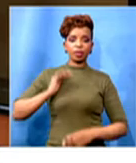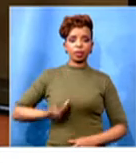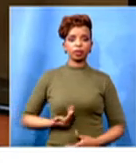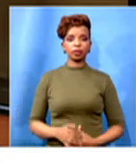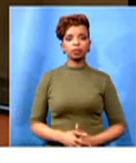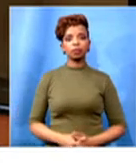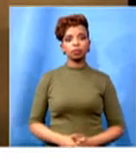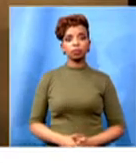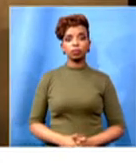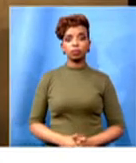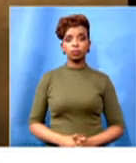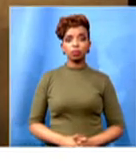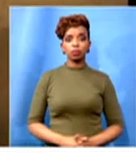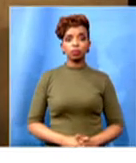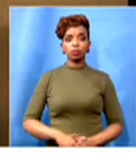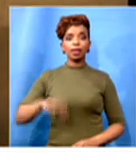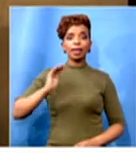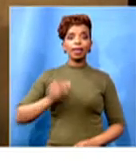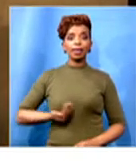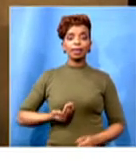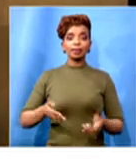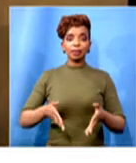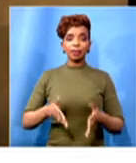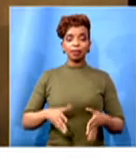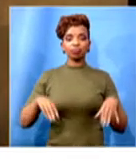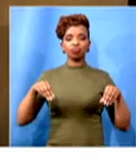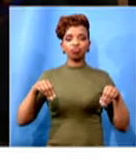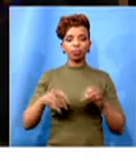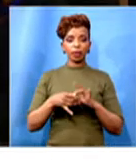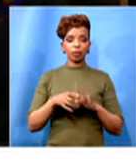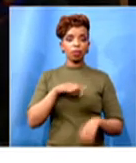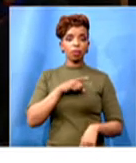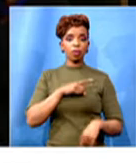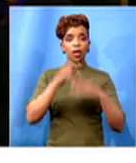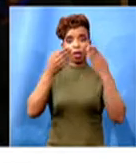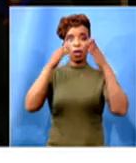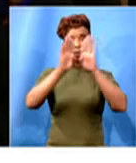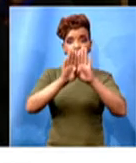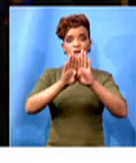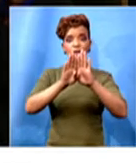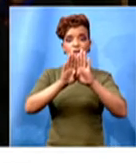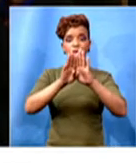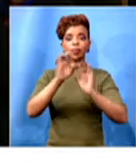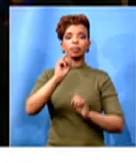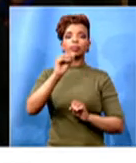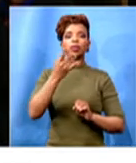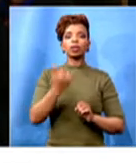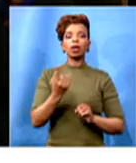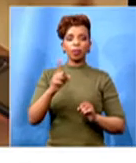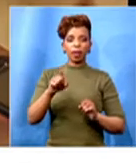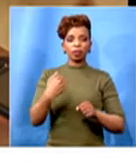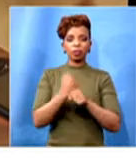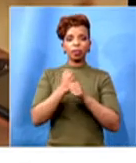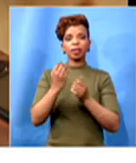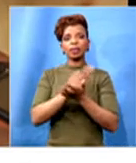Most of the ladies here, they were sitting at home because since the lockdown, most places were closed, so we had to make some money